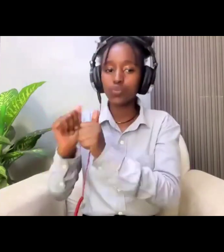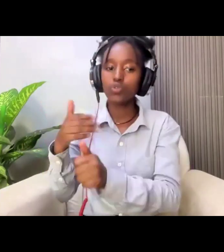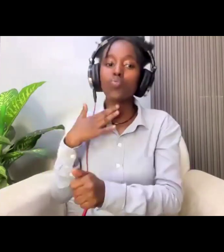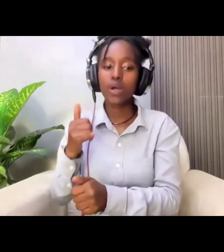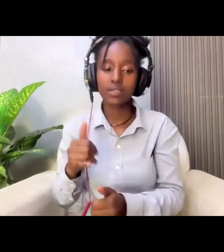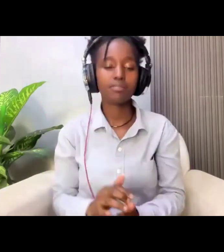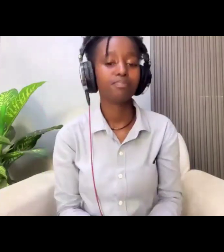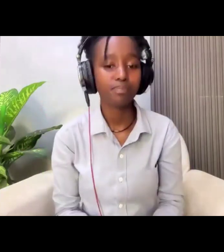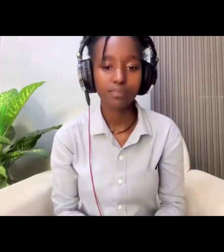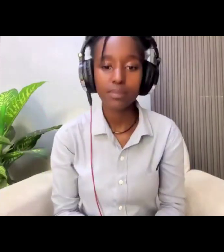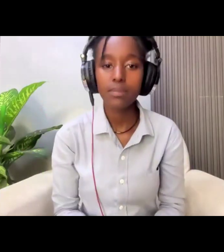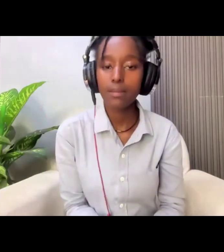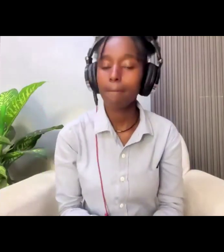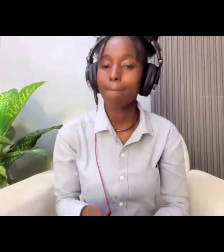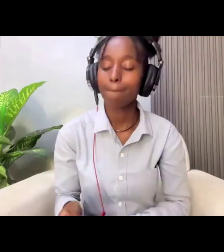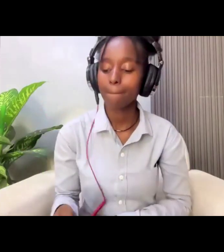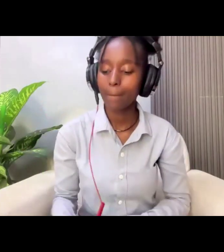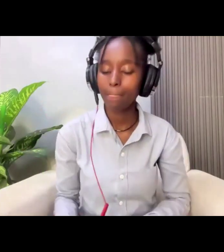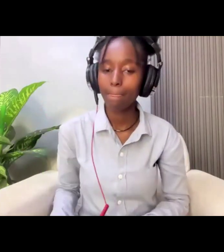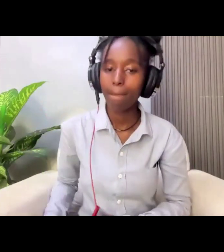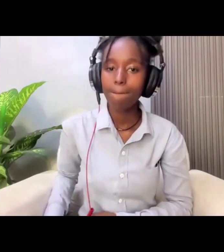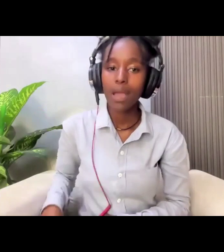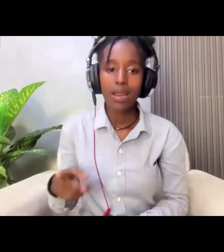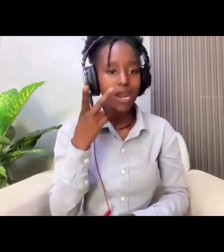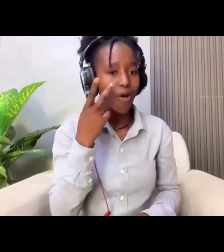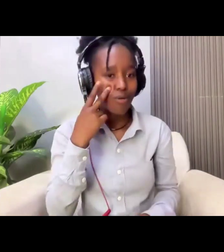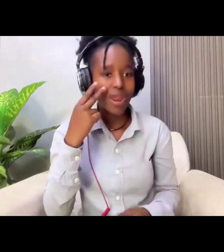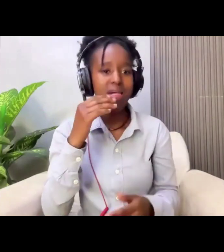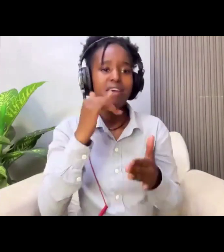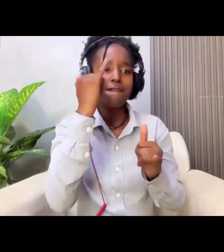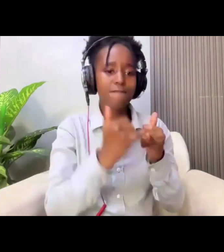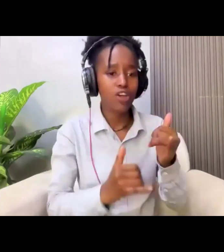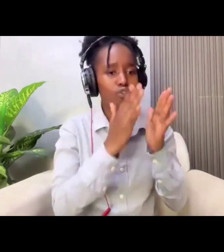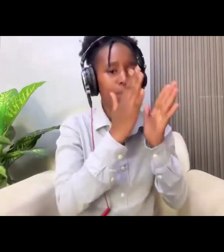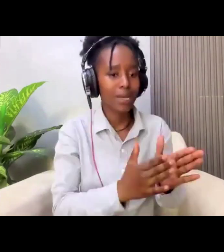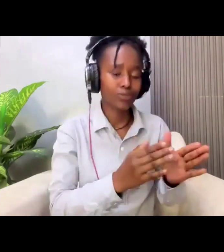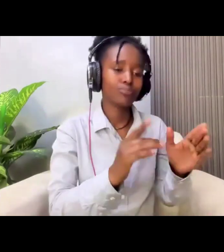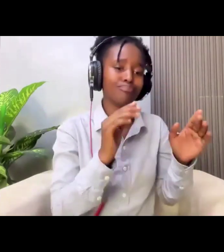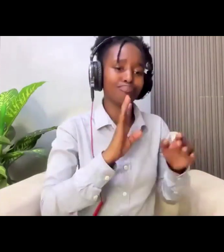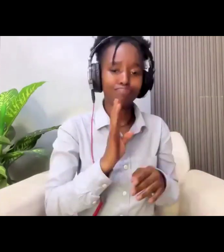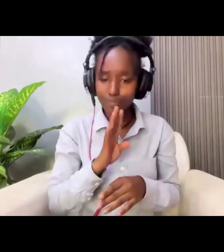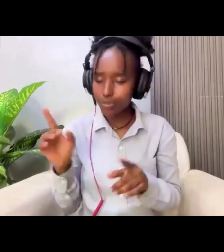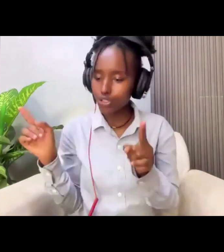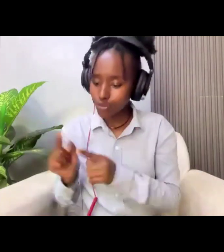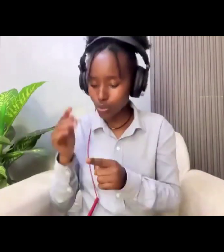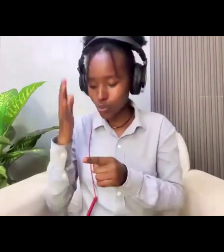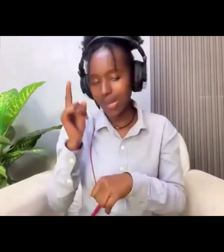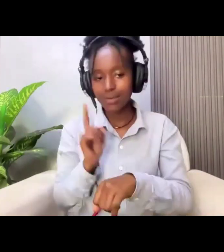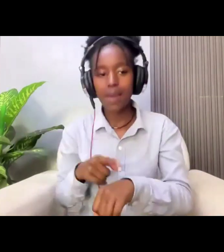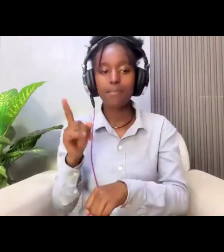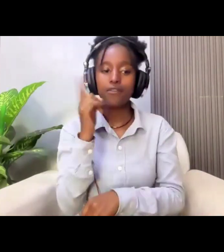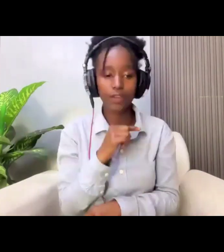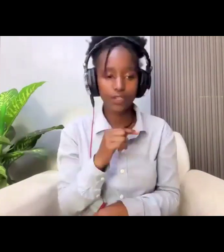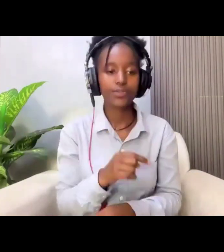Ambassador Nyasa. We haven't very much time left, so short contribution. Thank you, Christy.